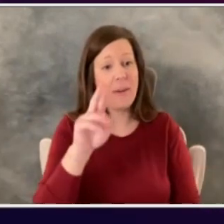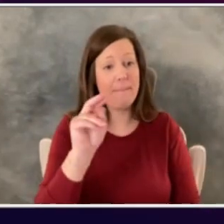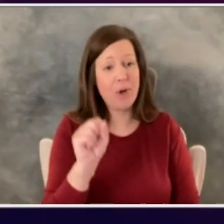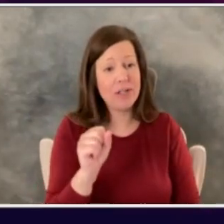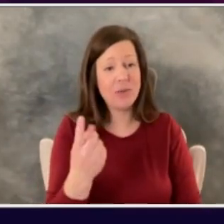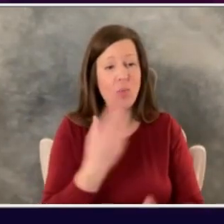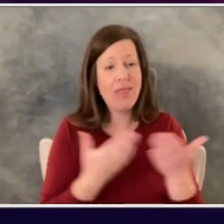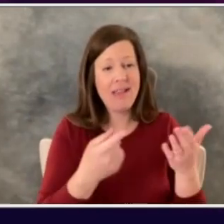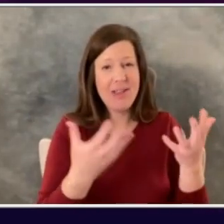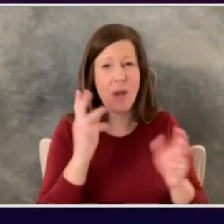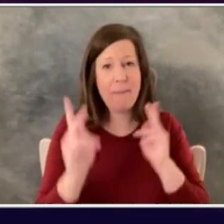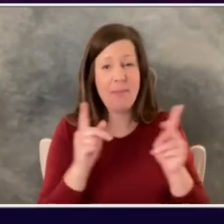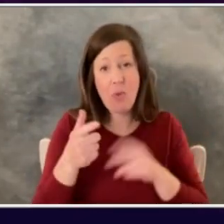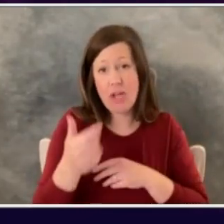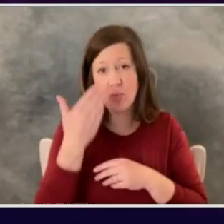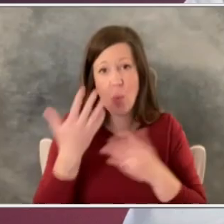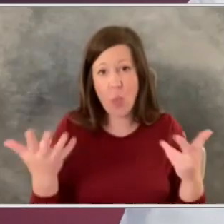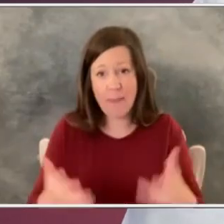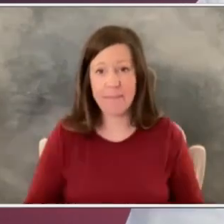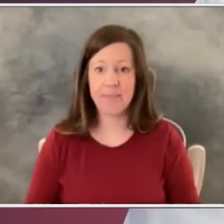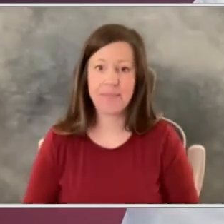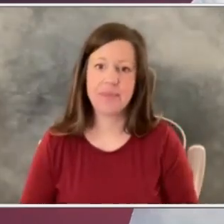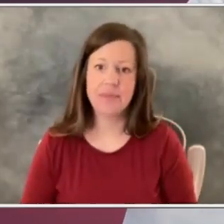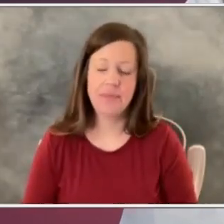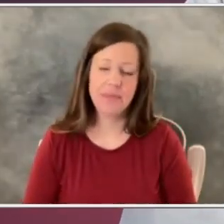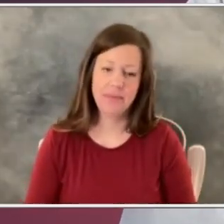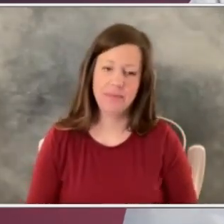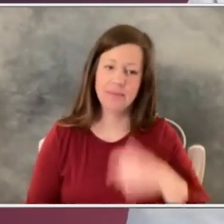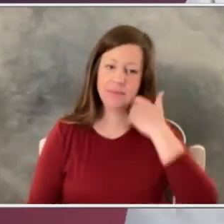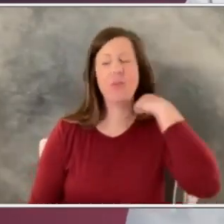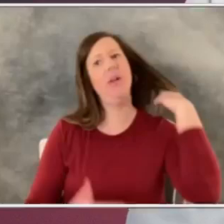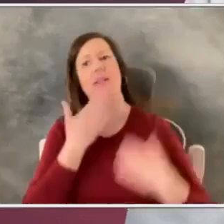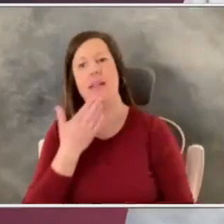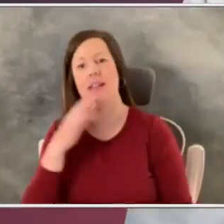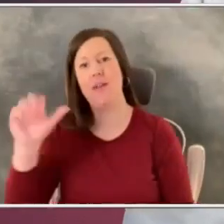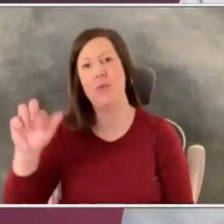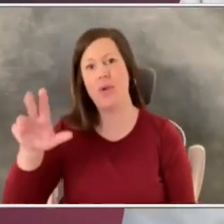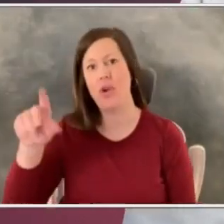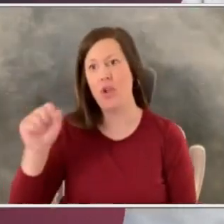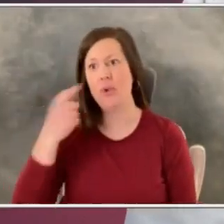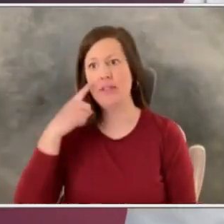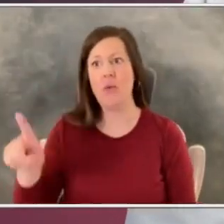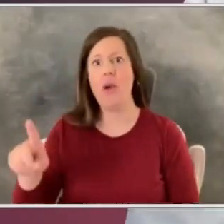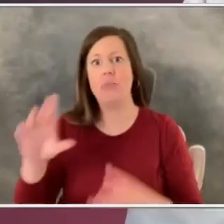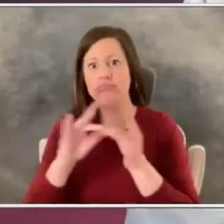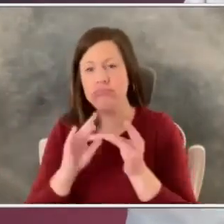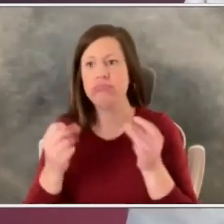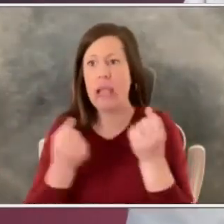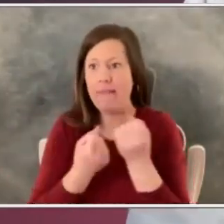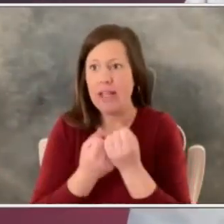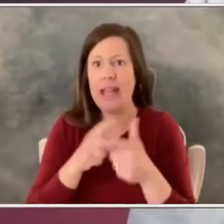people watching to know? Well, I'll thank Carlos for speaking out and advocating, and then